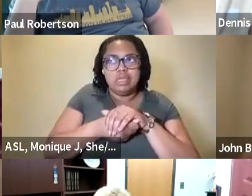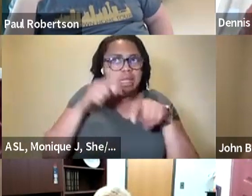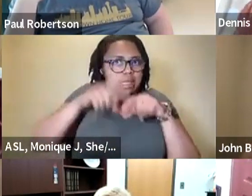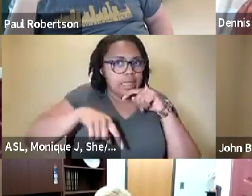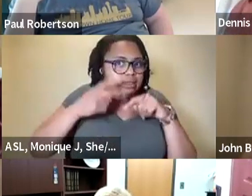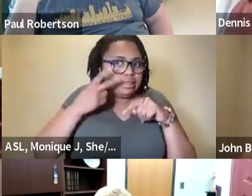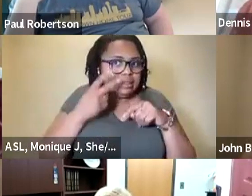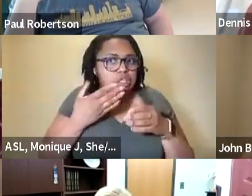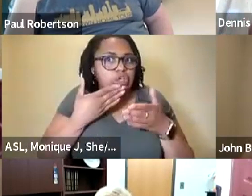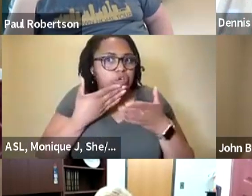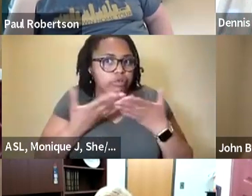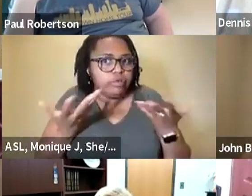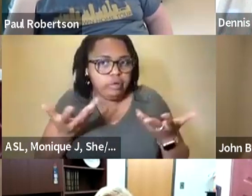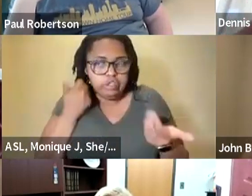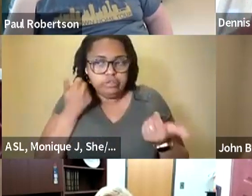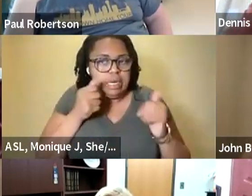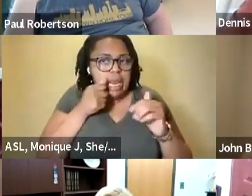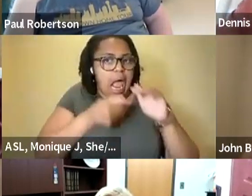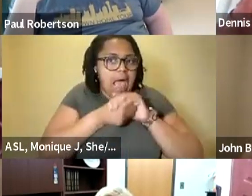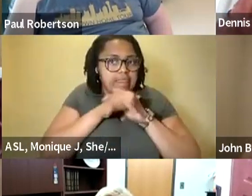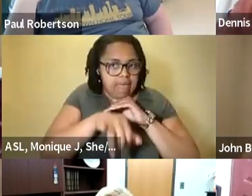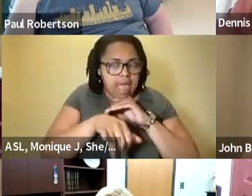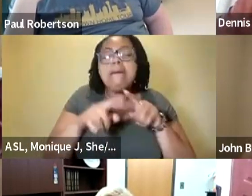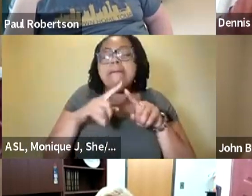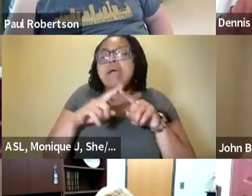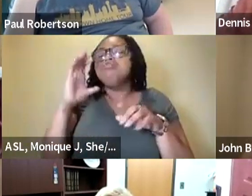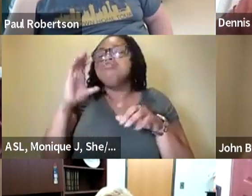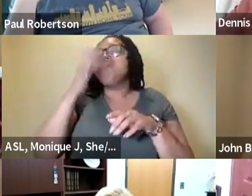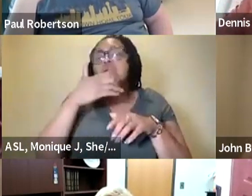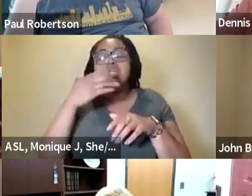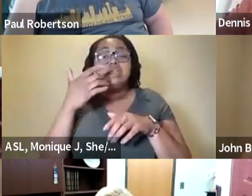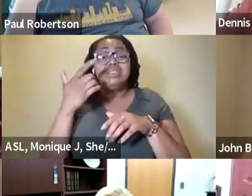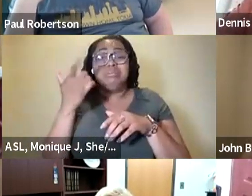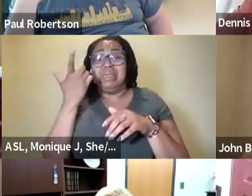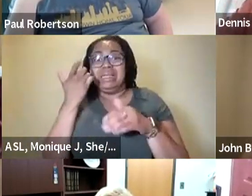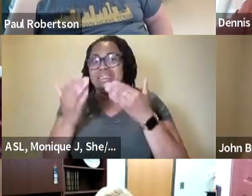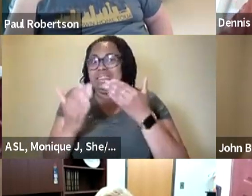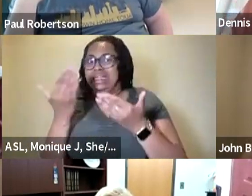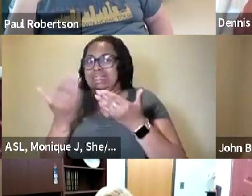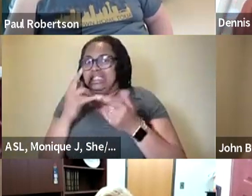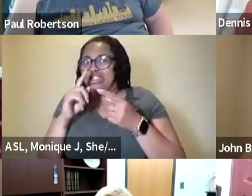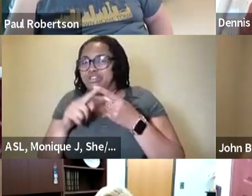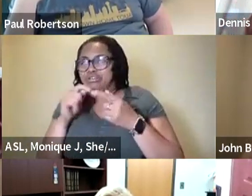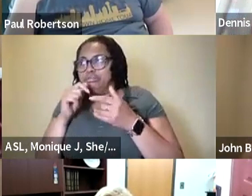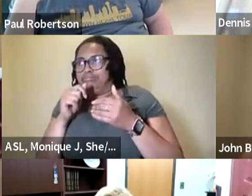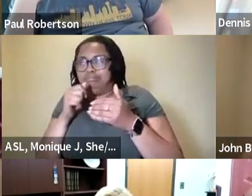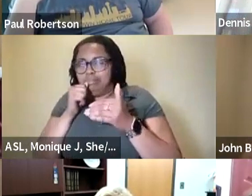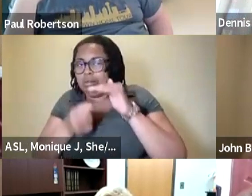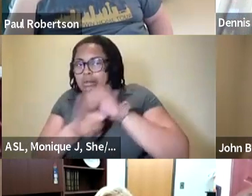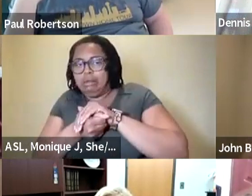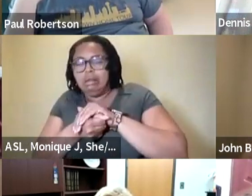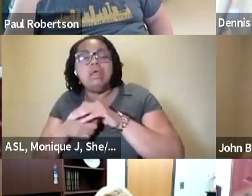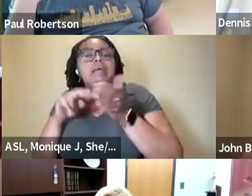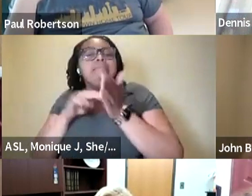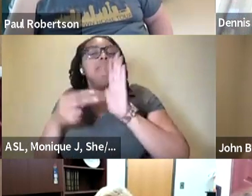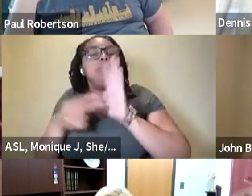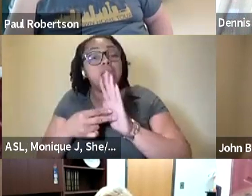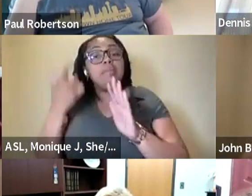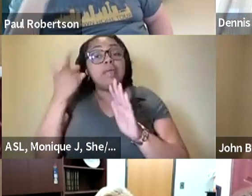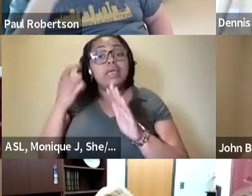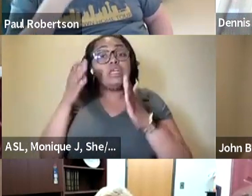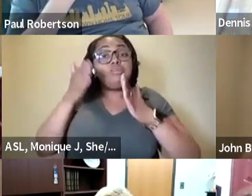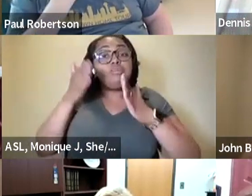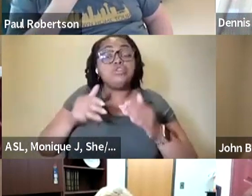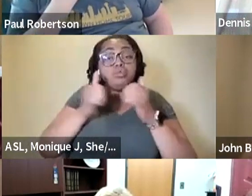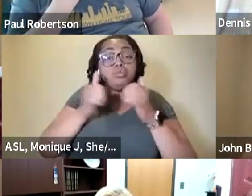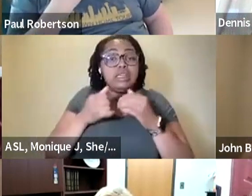well. Now, it's sort of strange how actually easy that is, at least with someone with an invisible disability, because I think people just